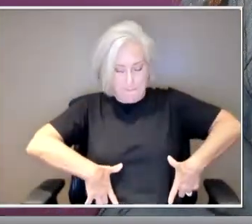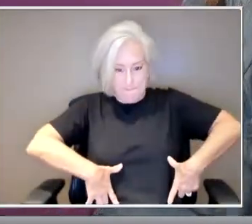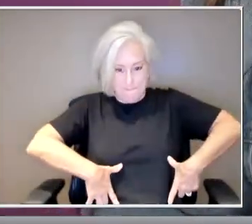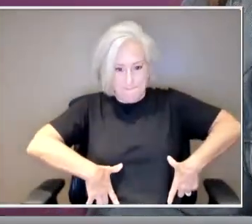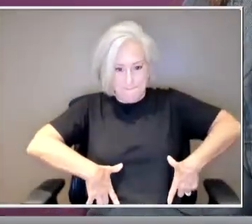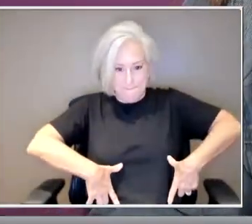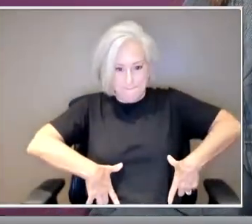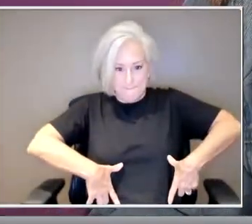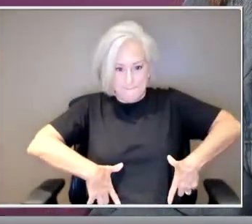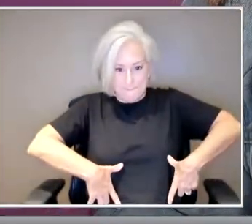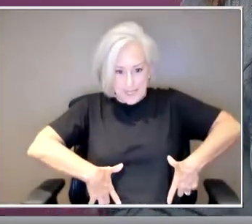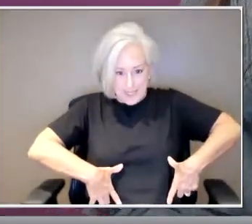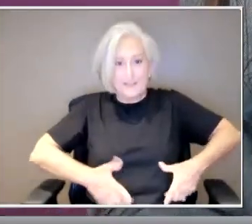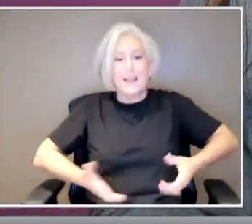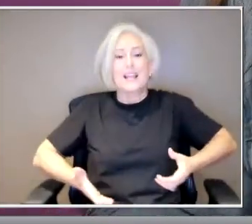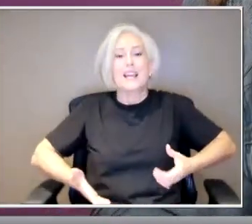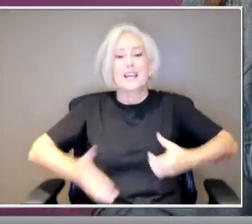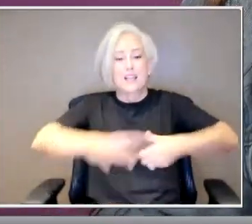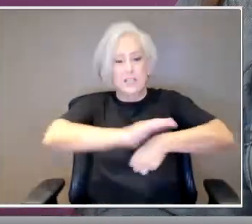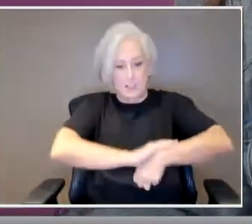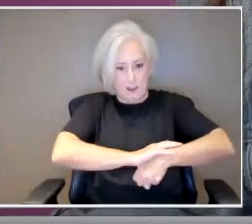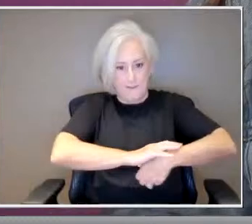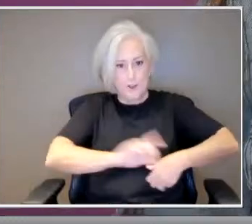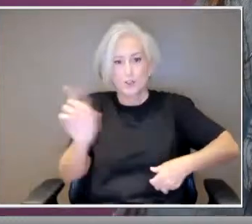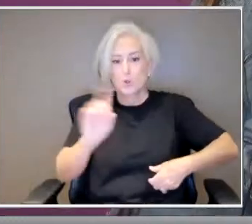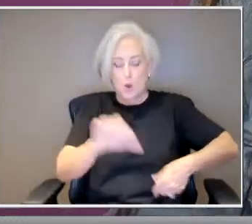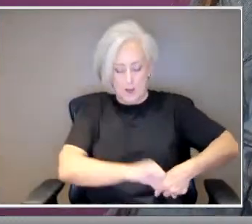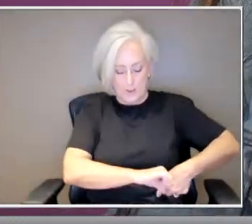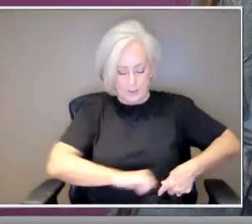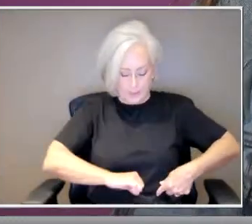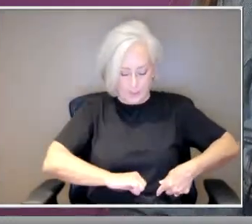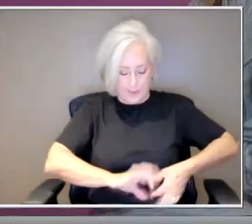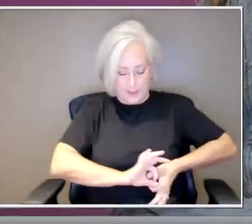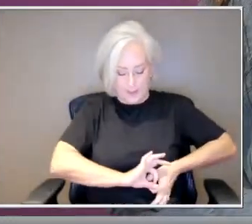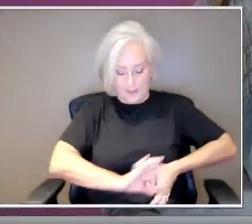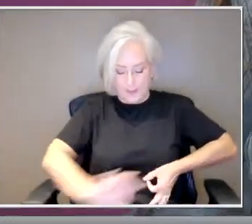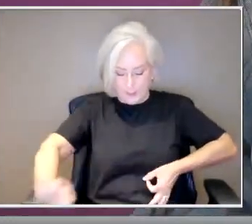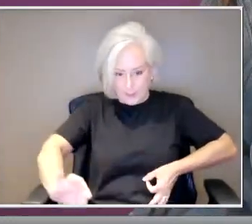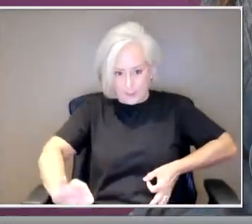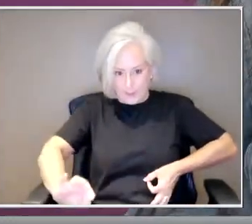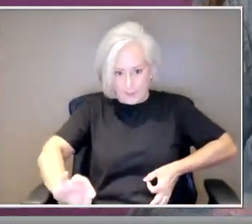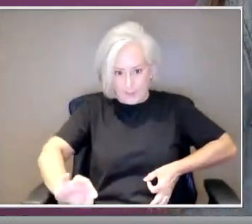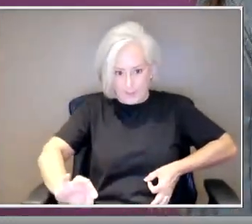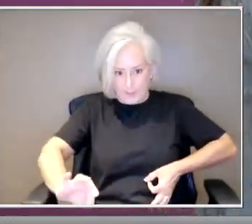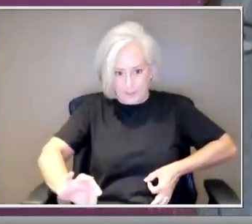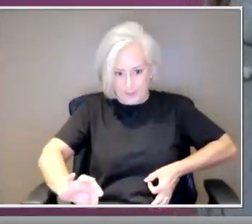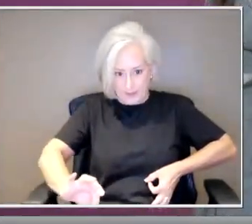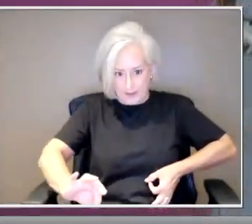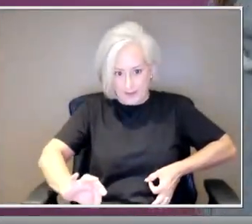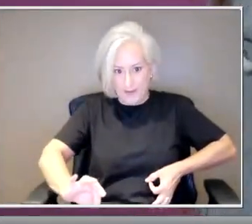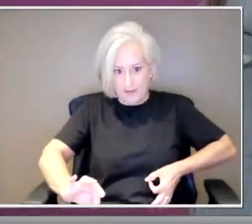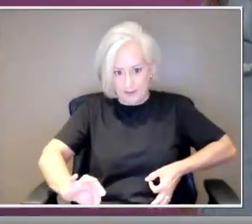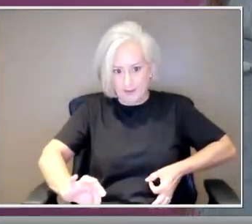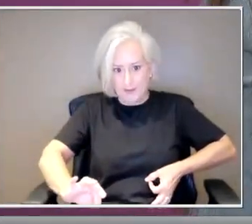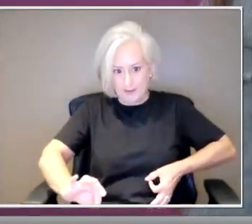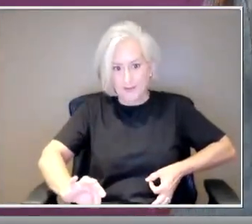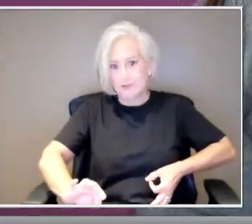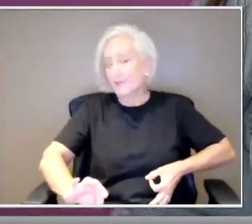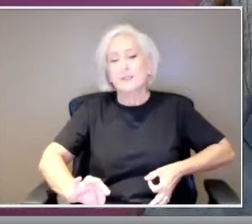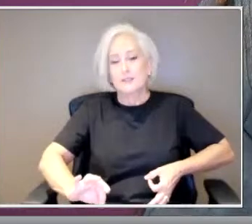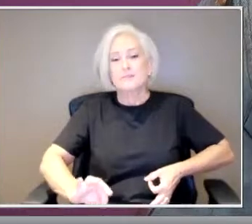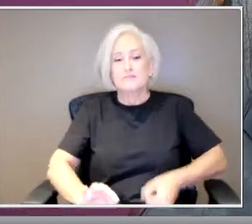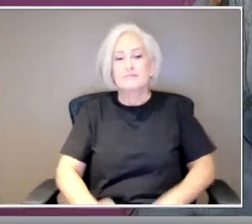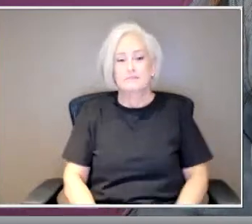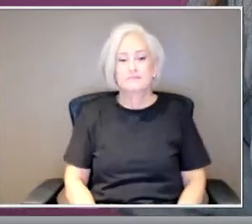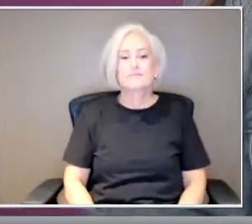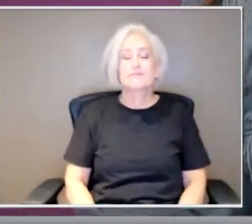my incision area. It covers everything down to the cord, which has the cord going down to where water can't get